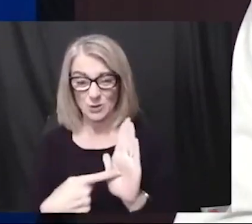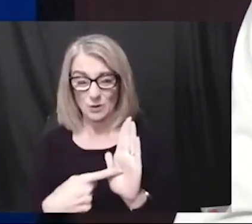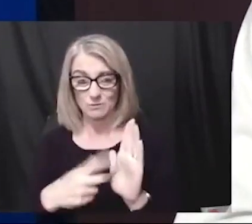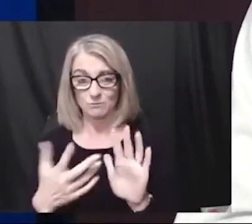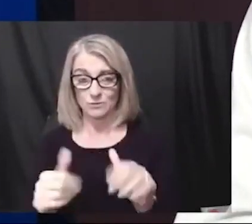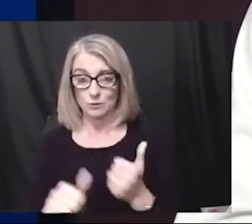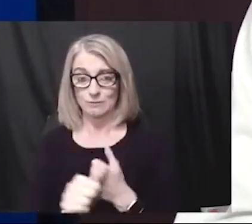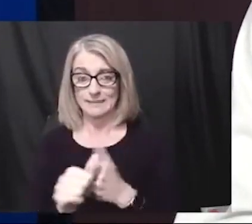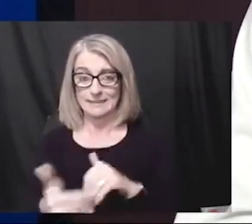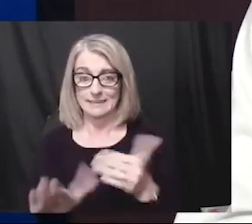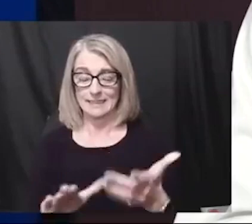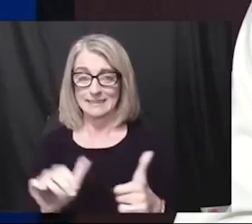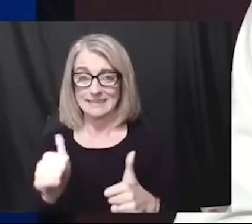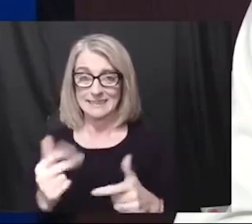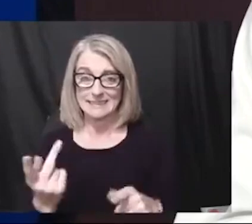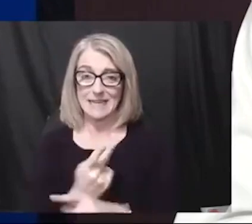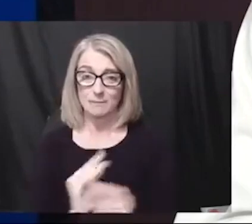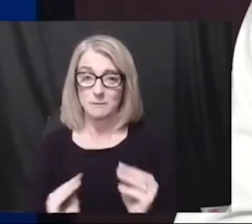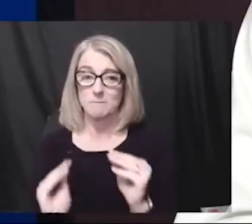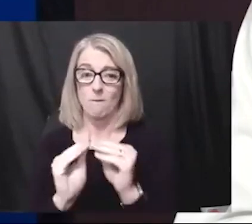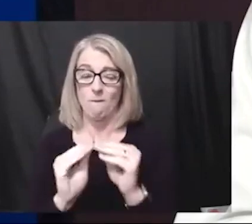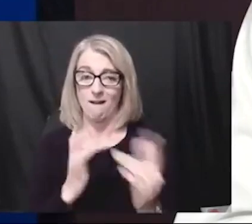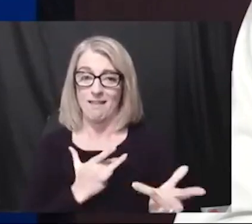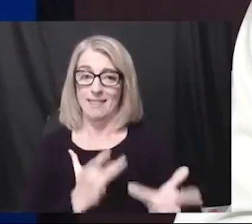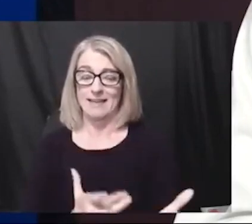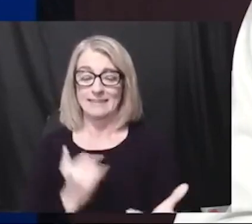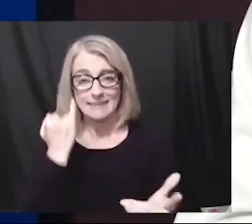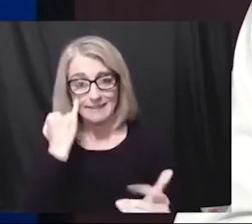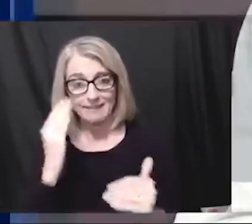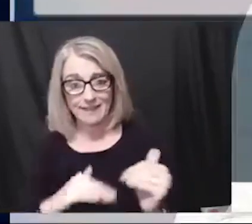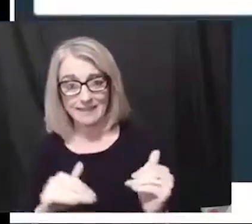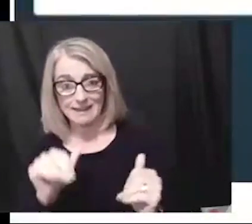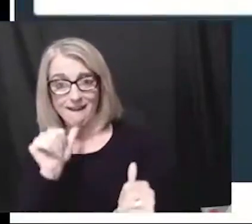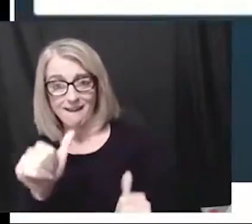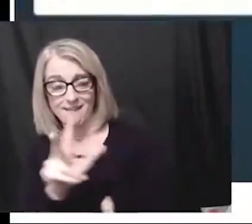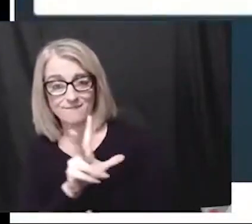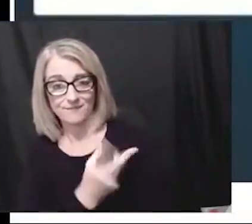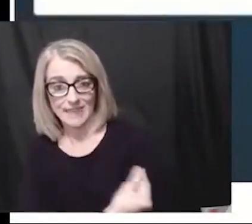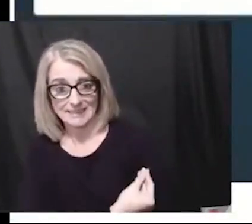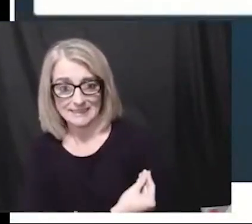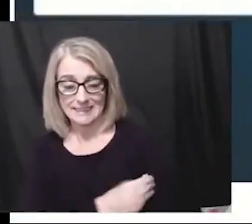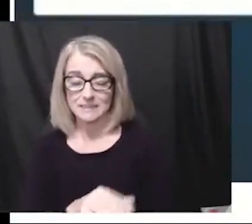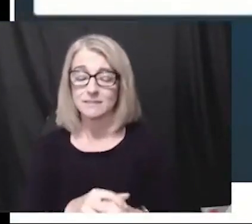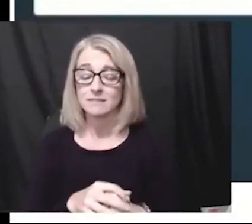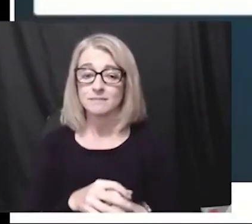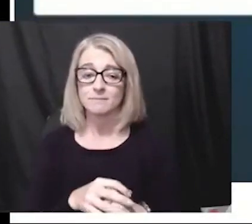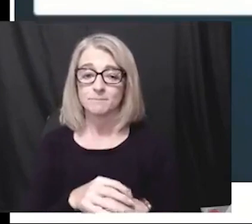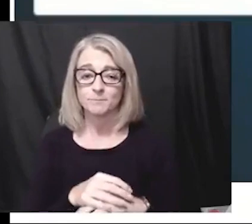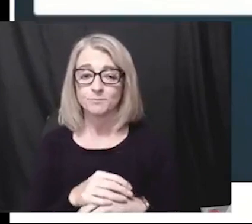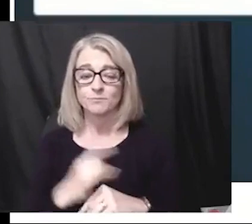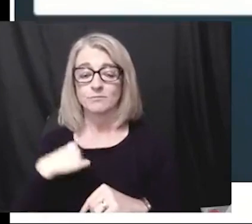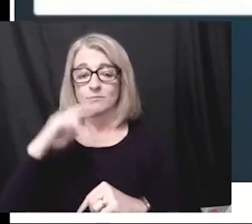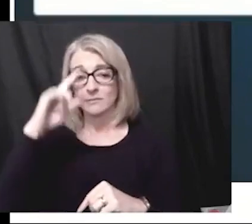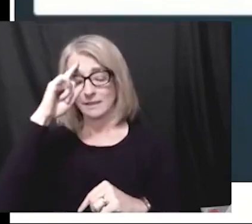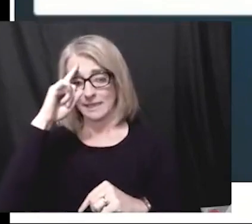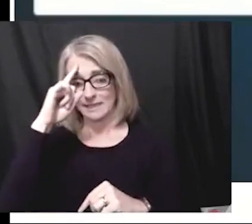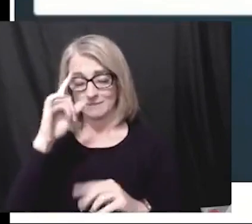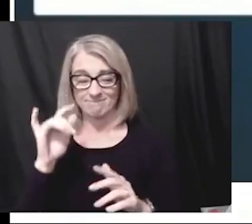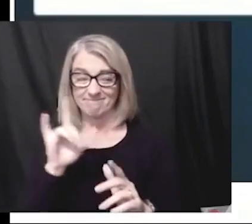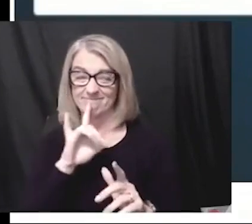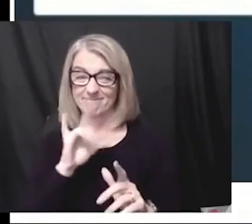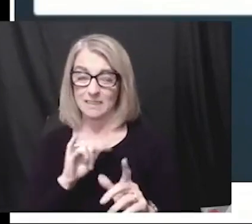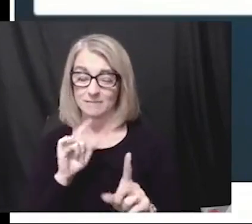you have a lot of bad behaviors around your health care, your insurance is probably going to go up. So I wouldn't be surprised to